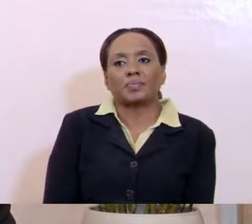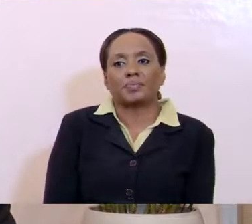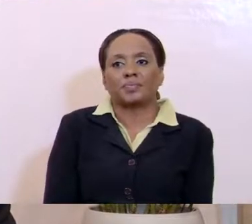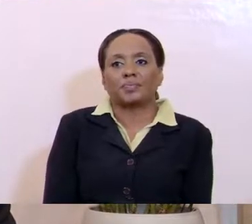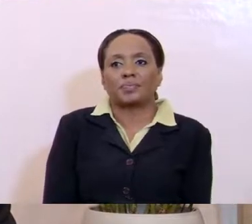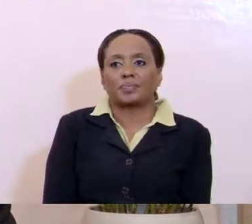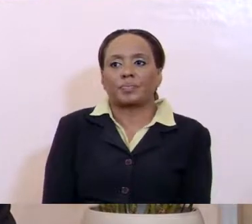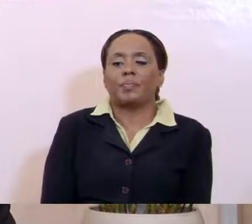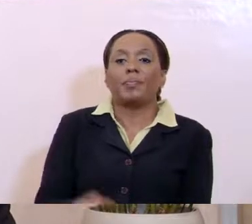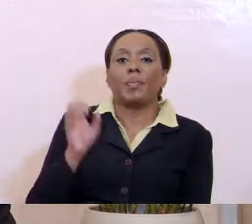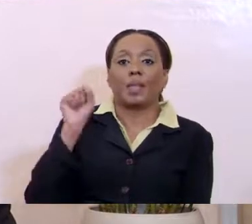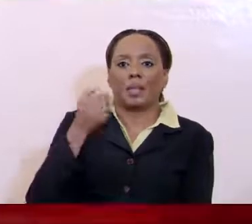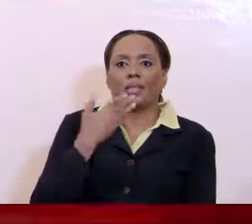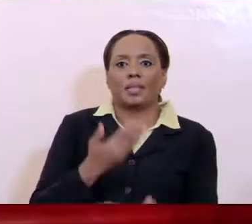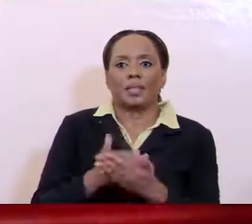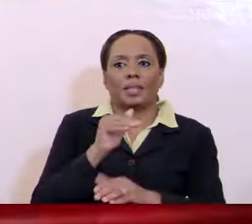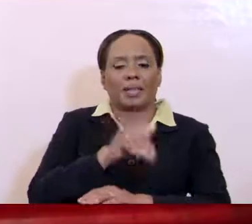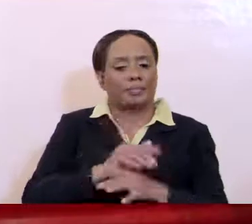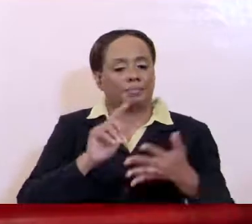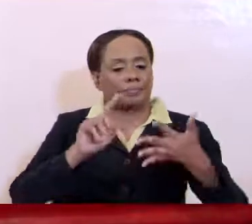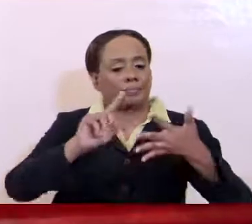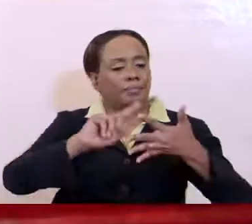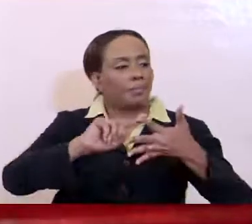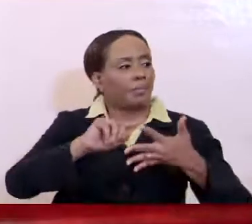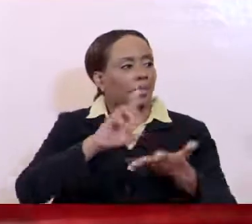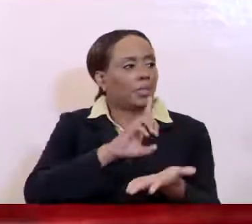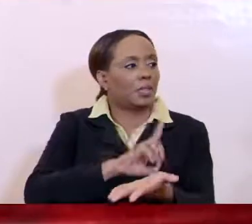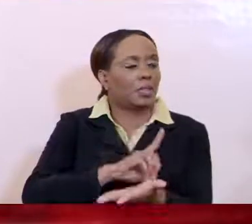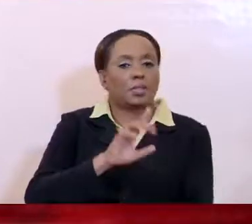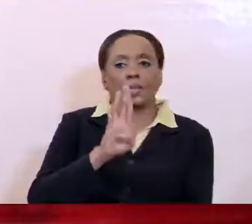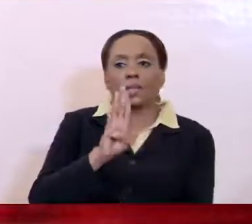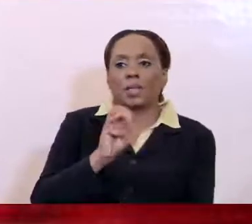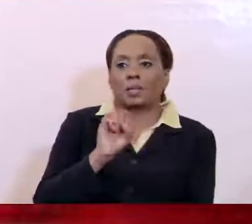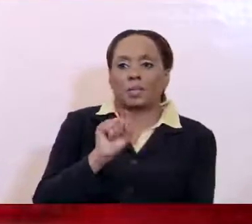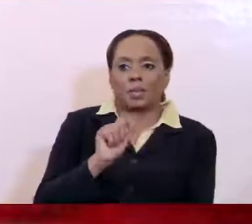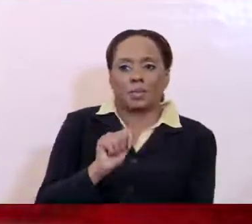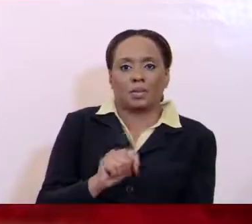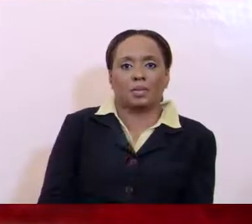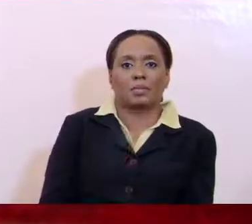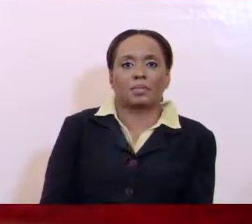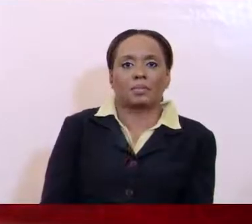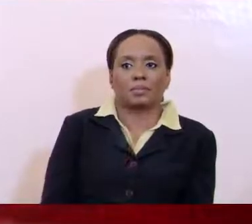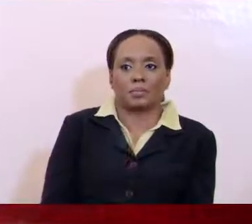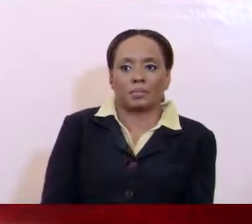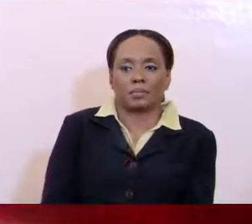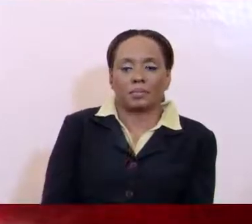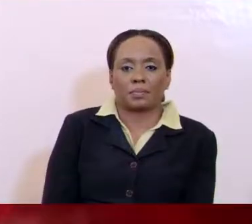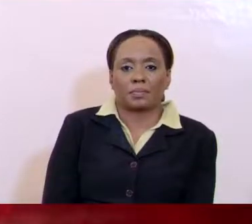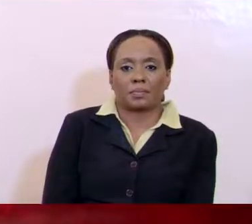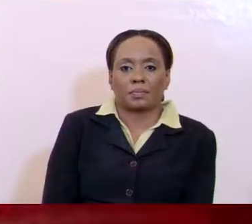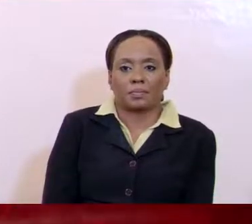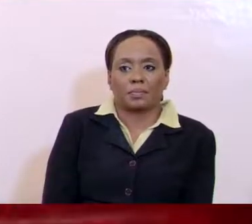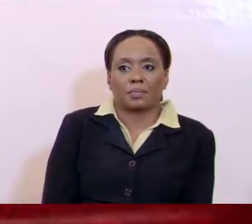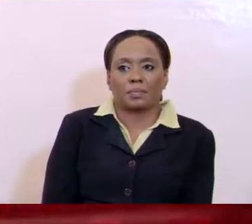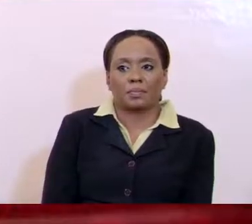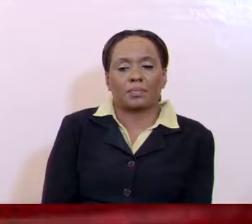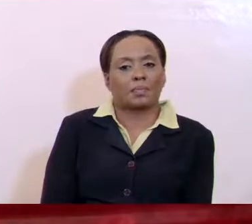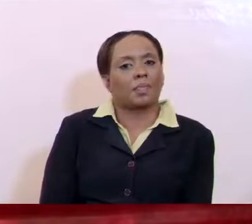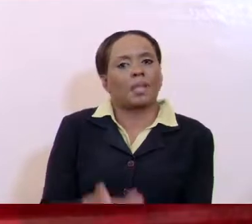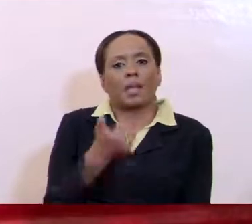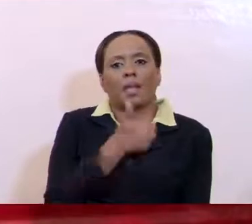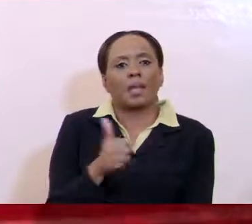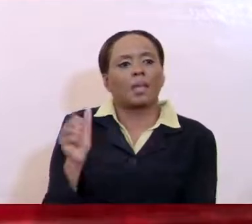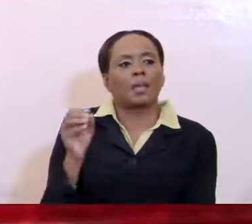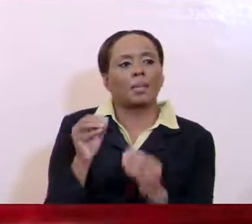Yes, good night again, Dr. Bess. Can you tell us if there are any more cases of Missy?